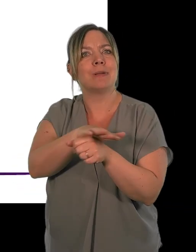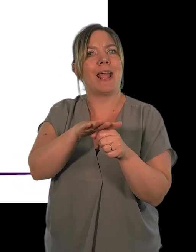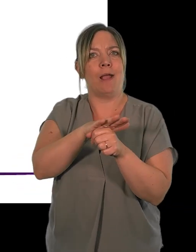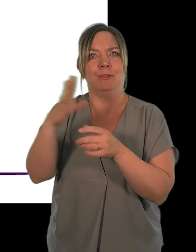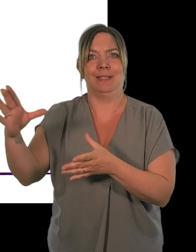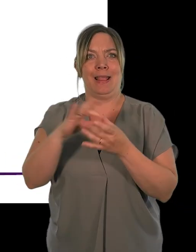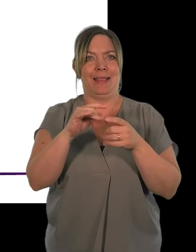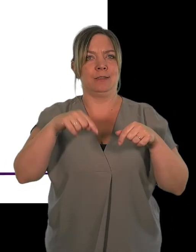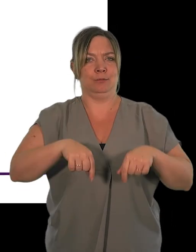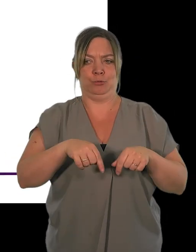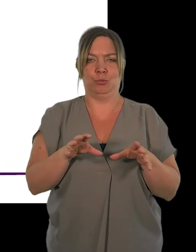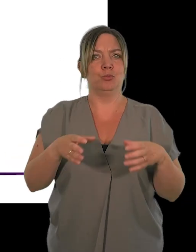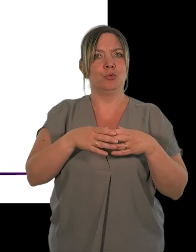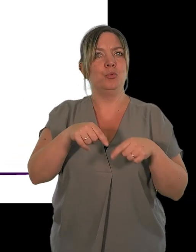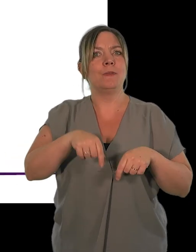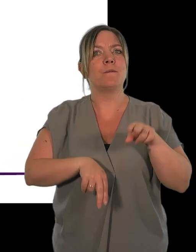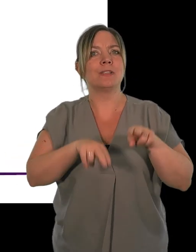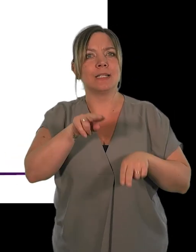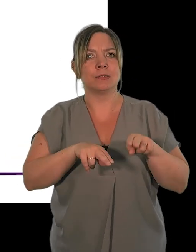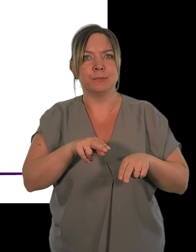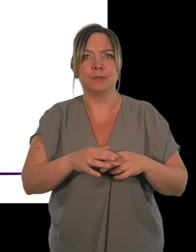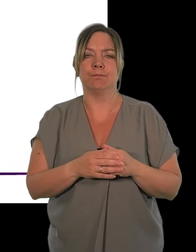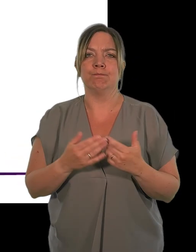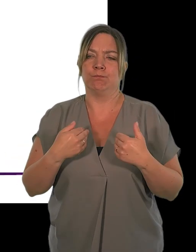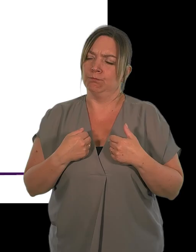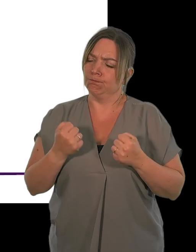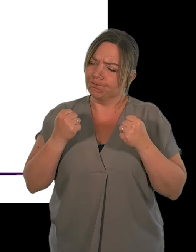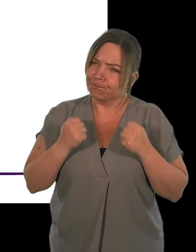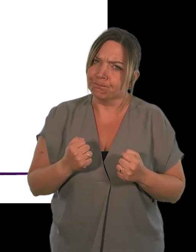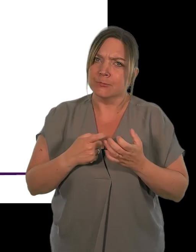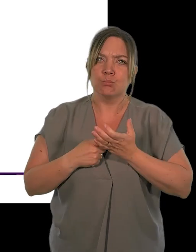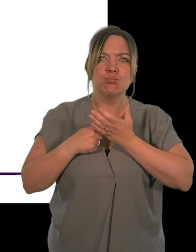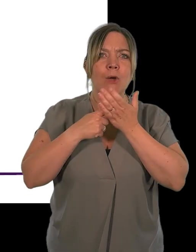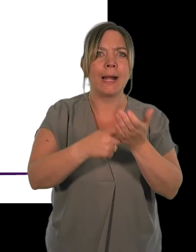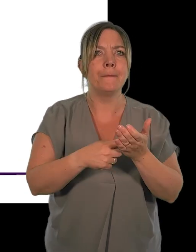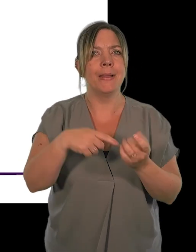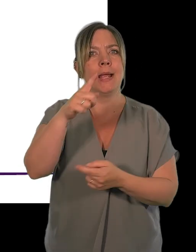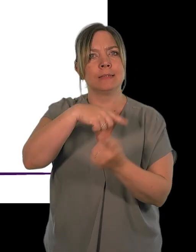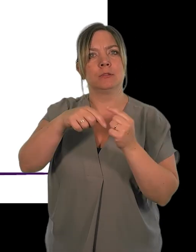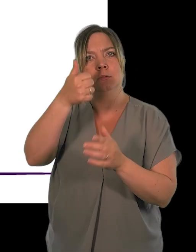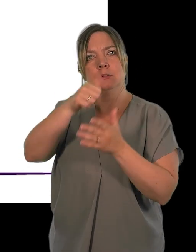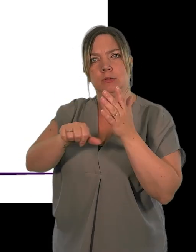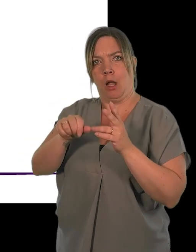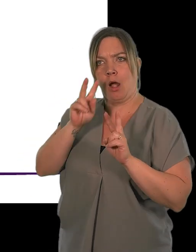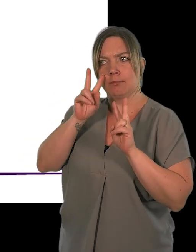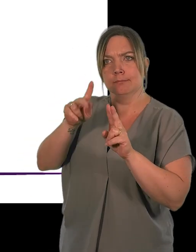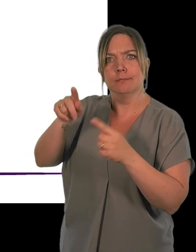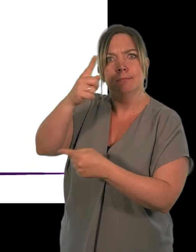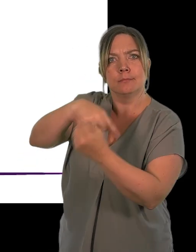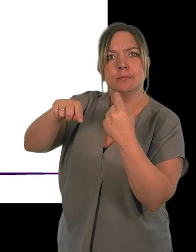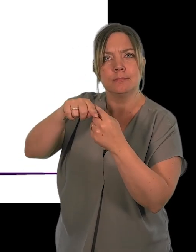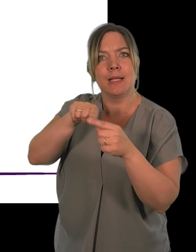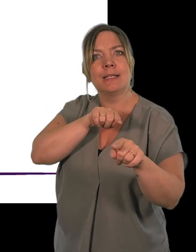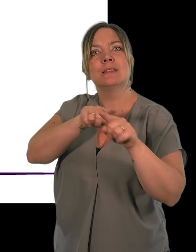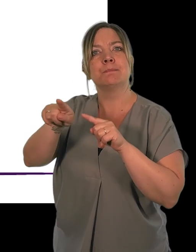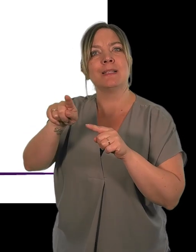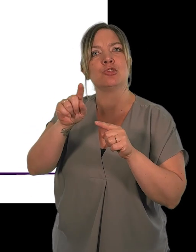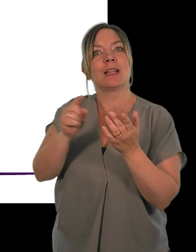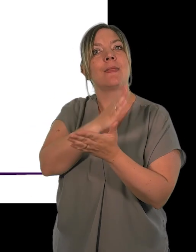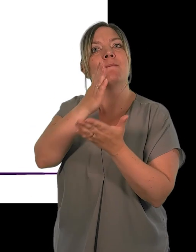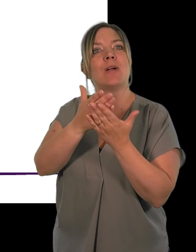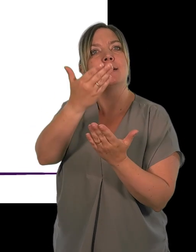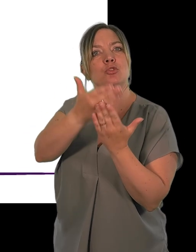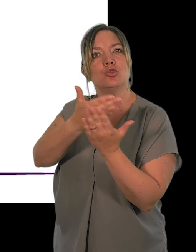with these, particularly the fact sheets, as they're full of important information that pertain to this assessment.